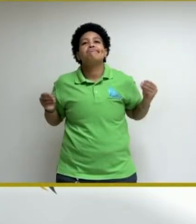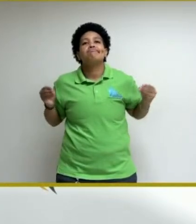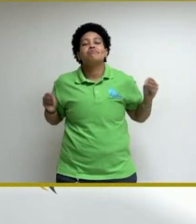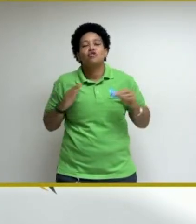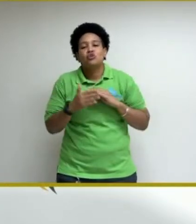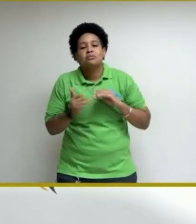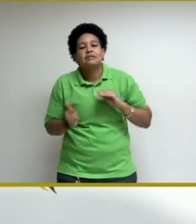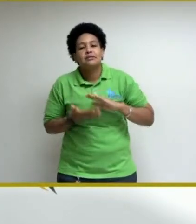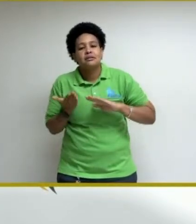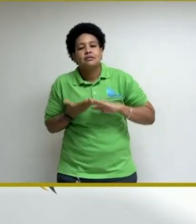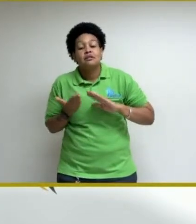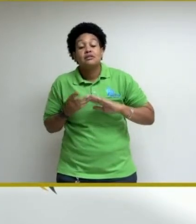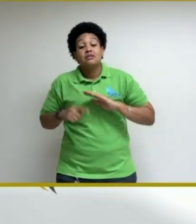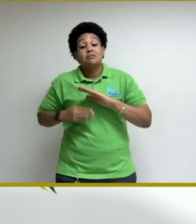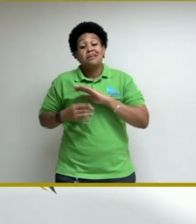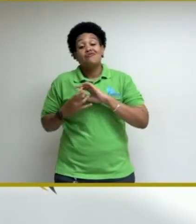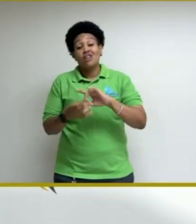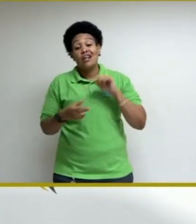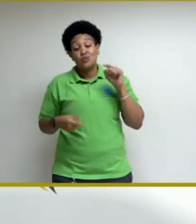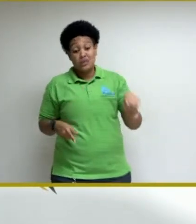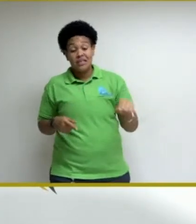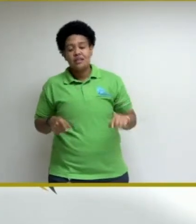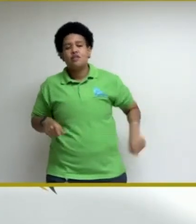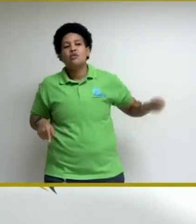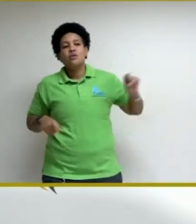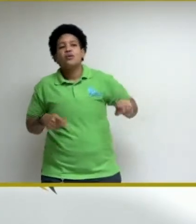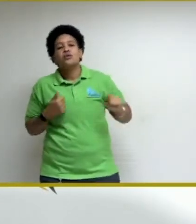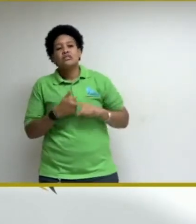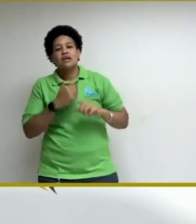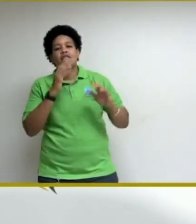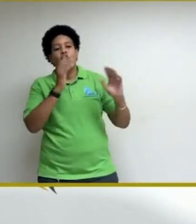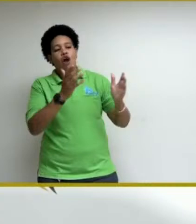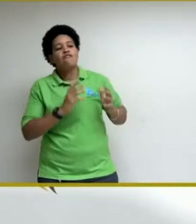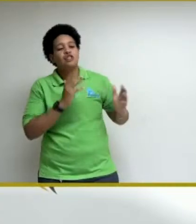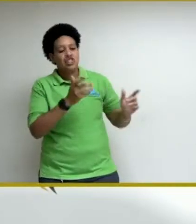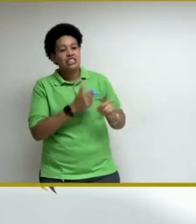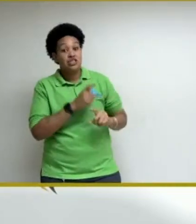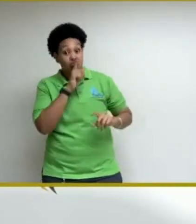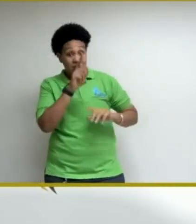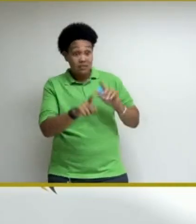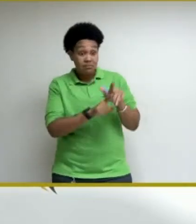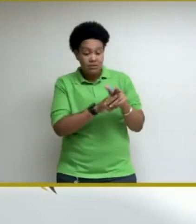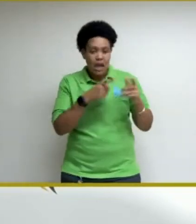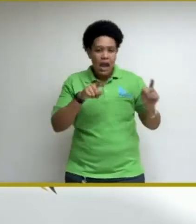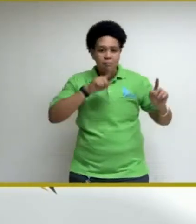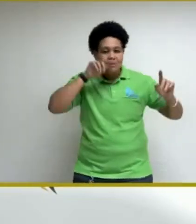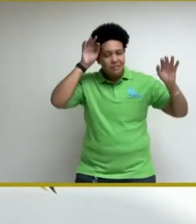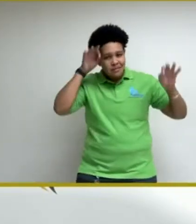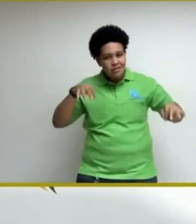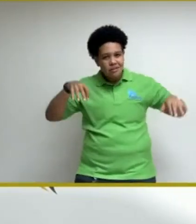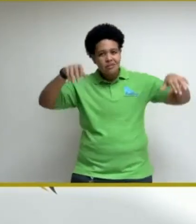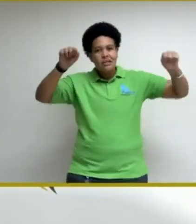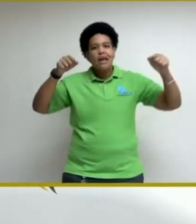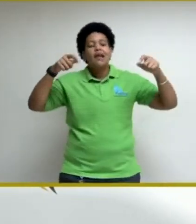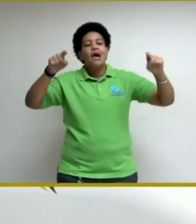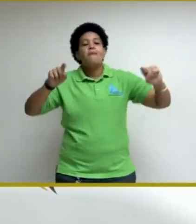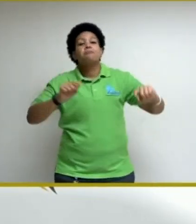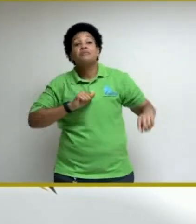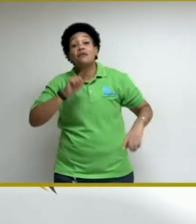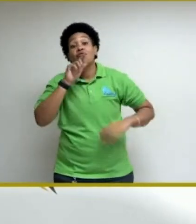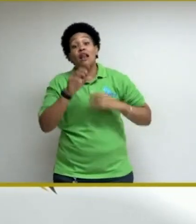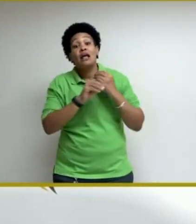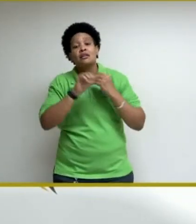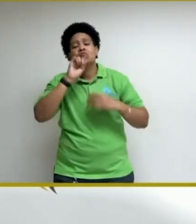And it is on that basis that those conversations have taken place and decisions made. I